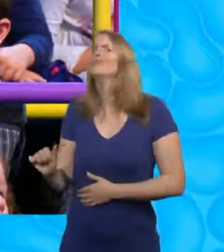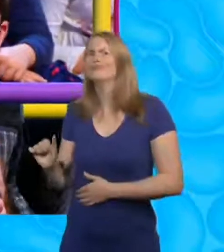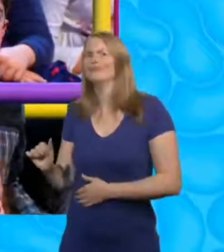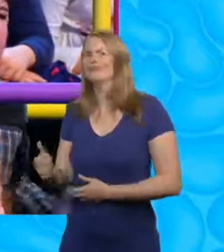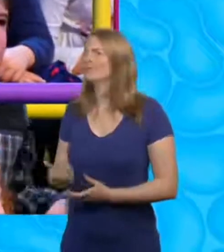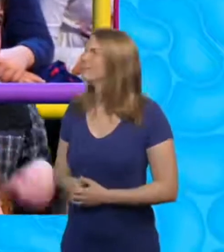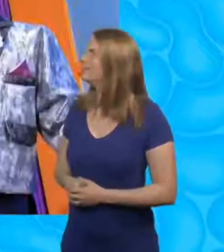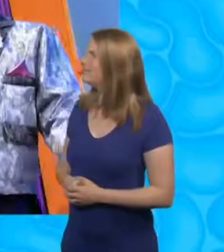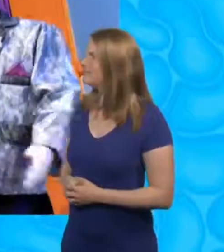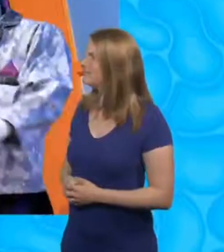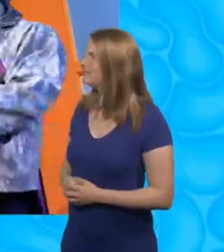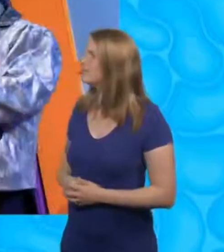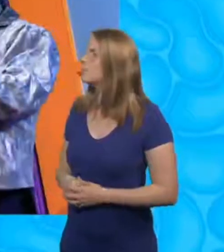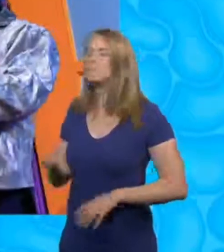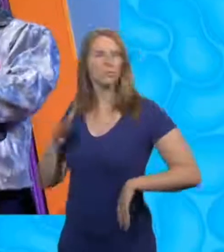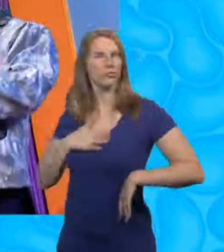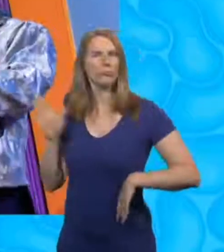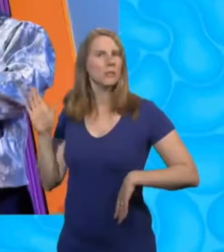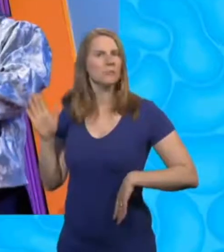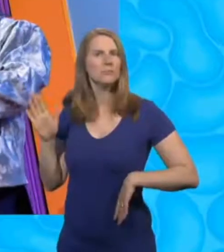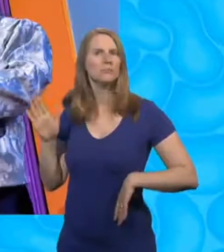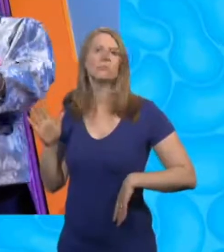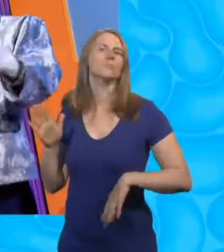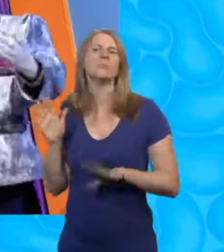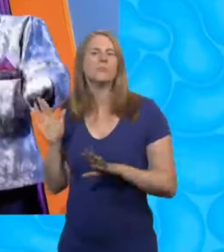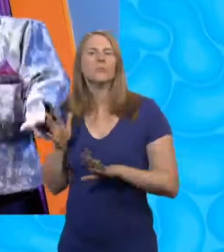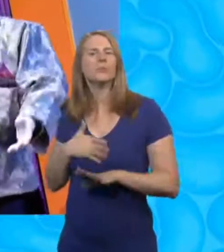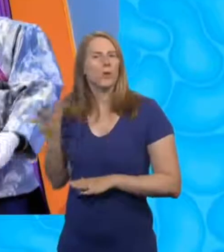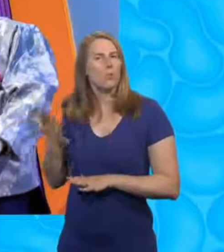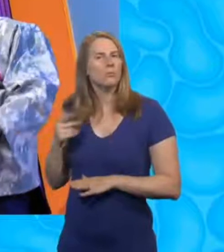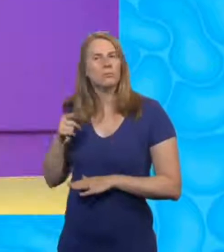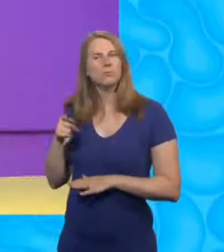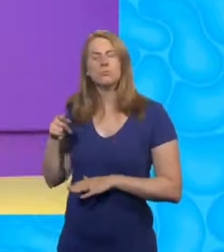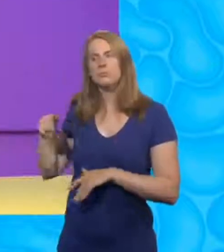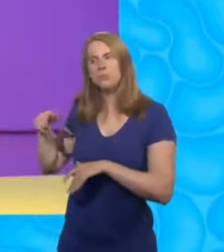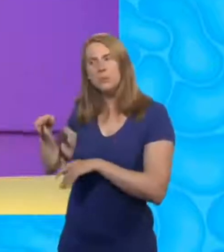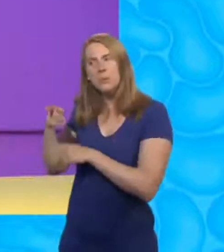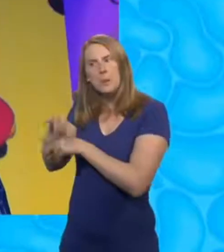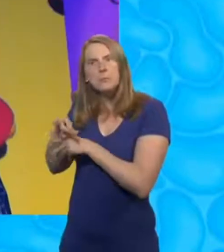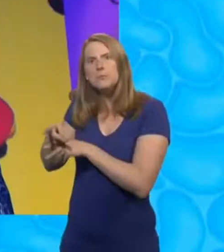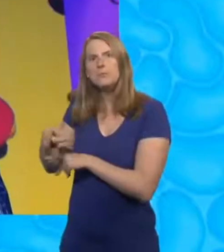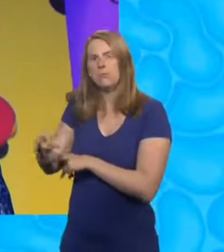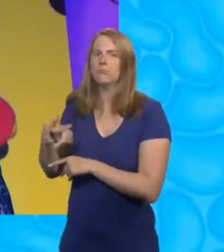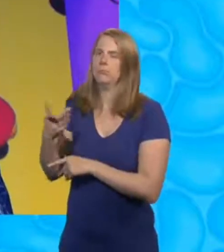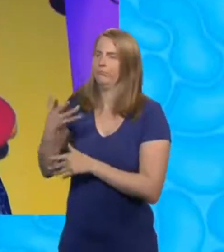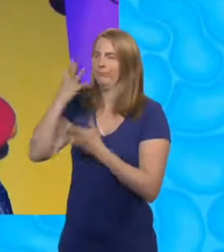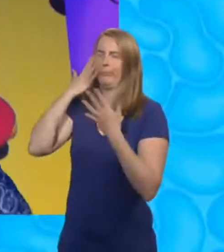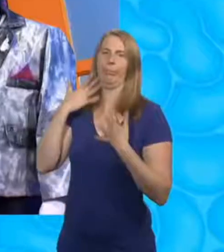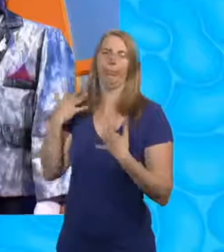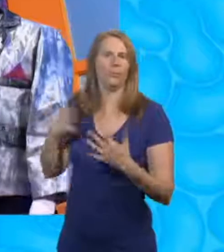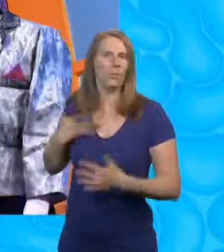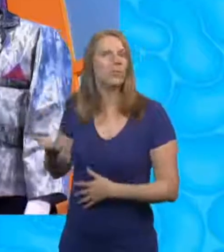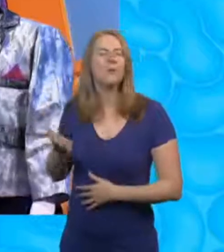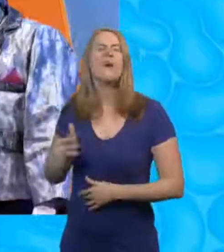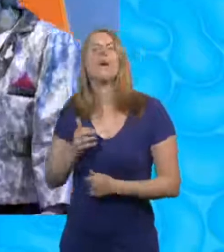Well, I'm sorry, everybody, but I'm not running the risk of the monster sitter getting covered in cake splats. I'm sorry. All right, you can have that one, Robert.